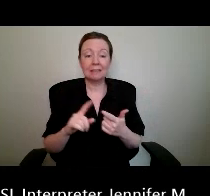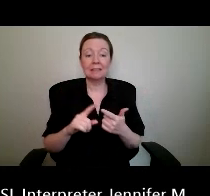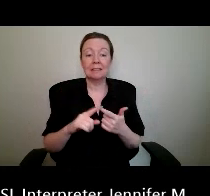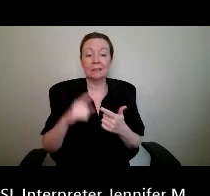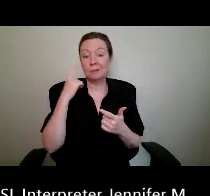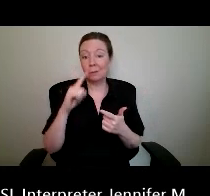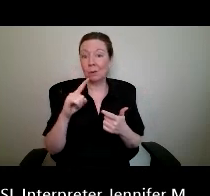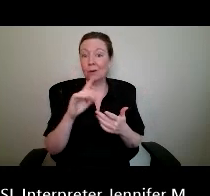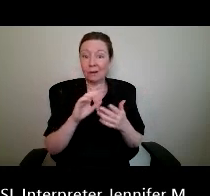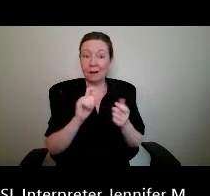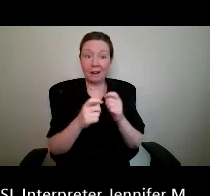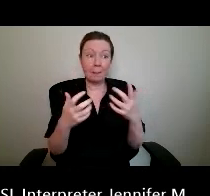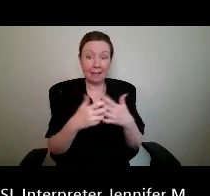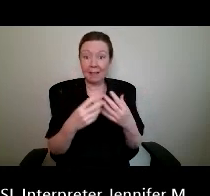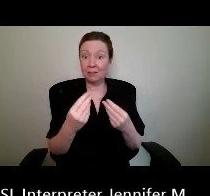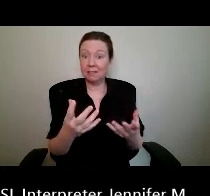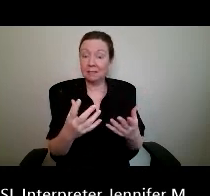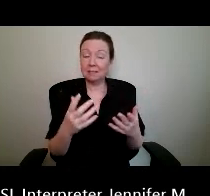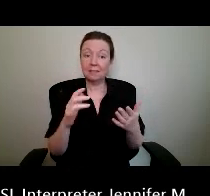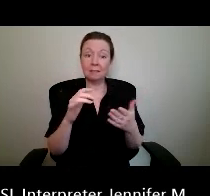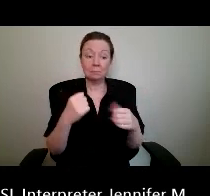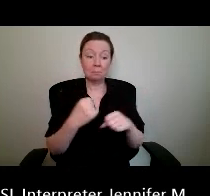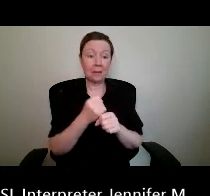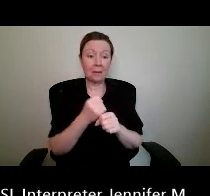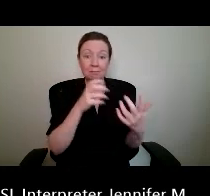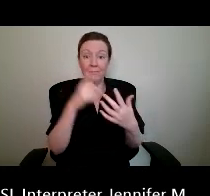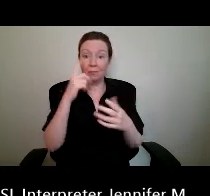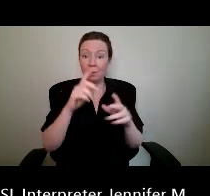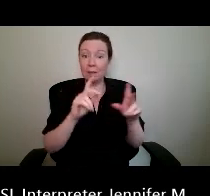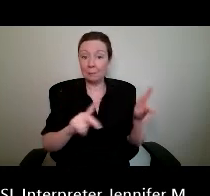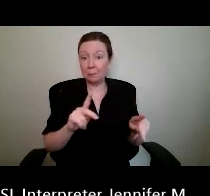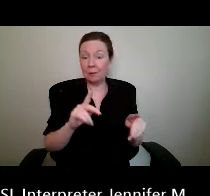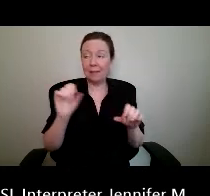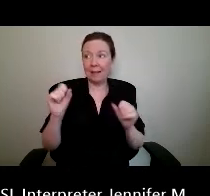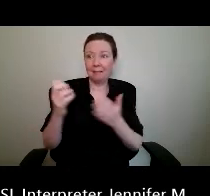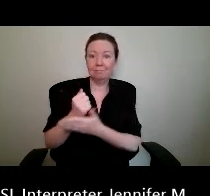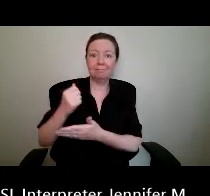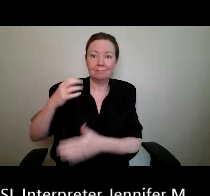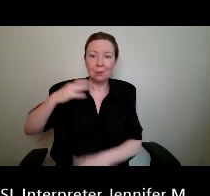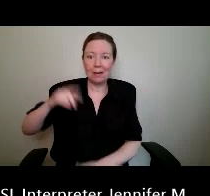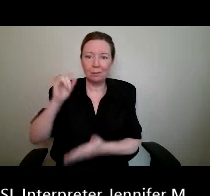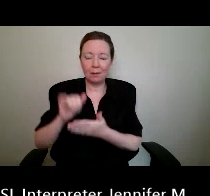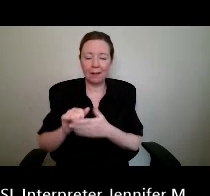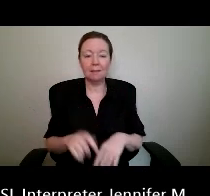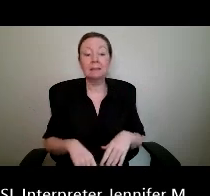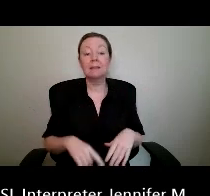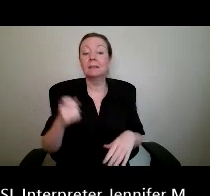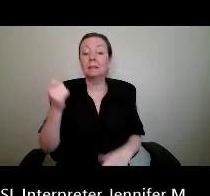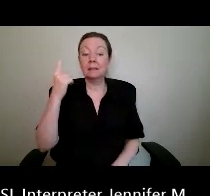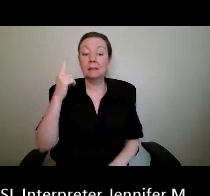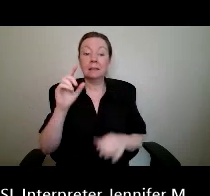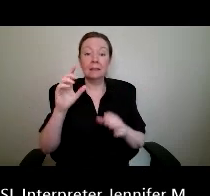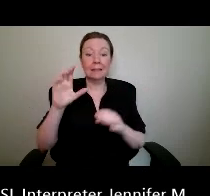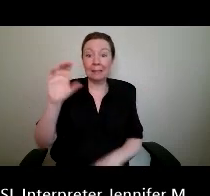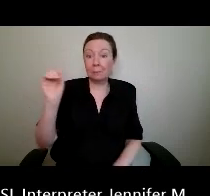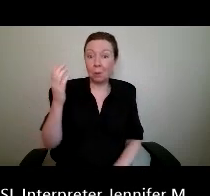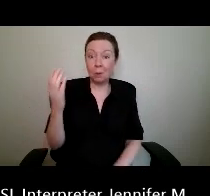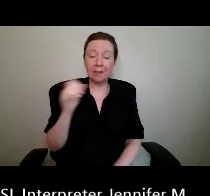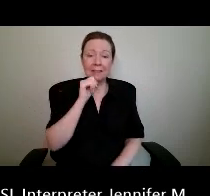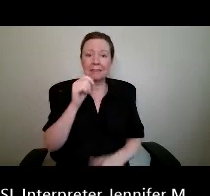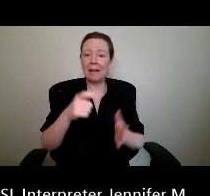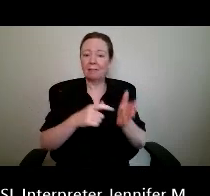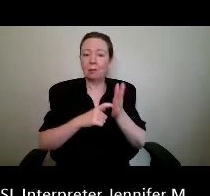for these accommodations that they might be making for employees. And what is important to note is that an employer is not required to lower